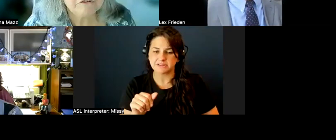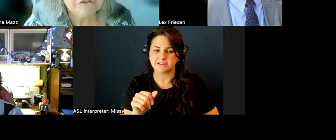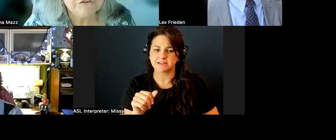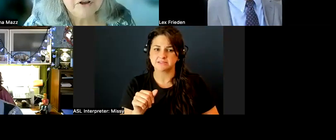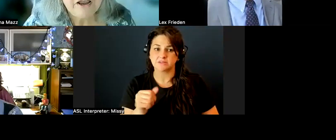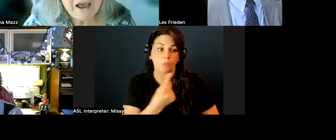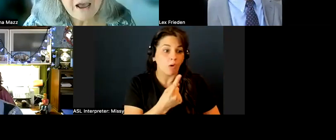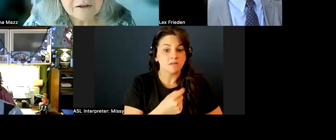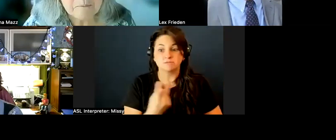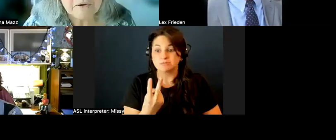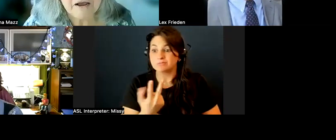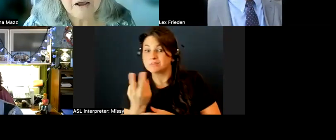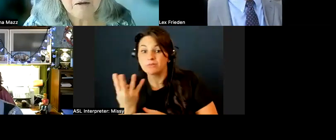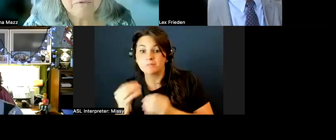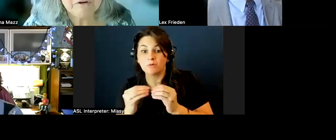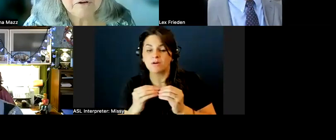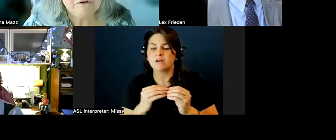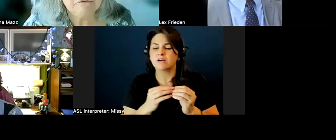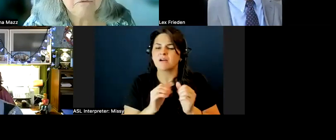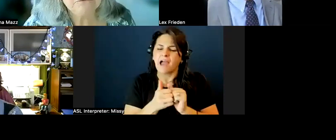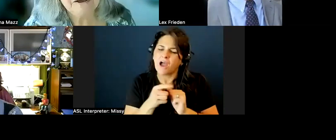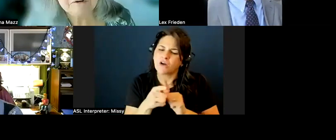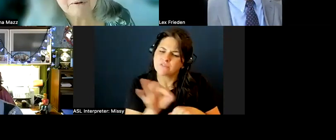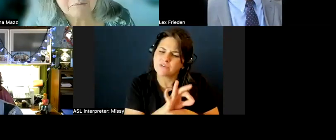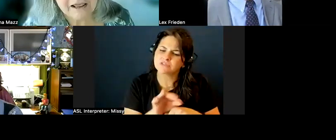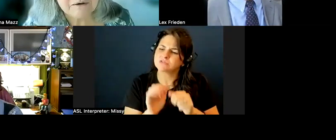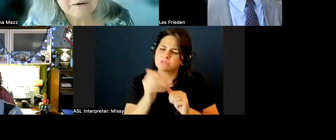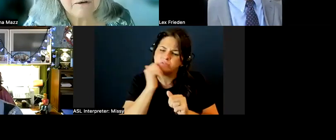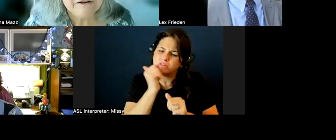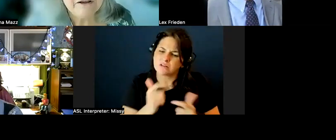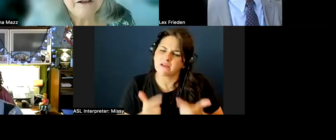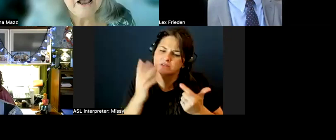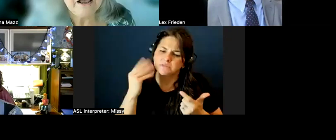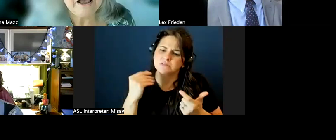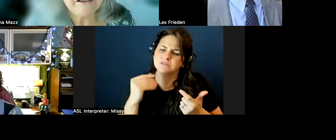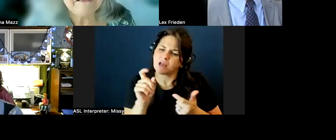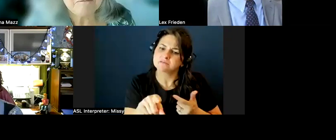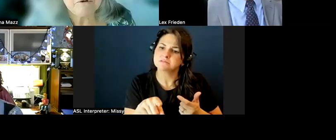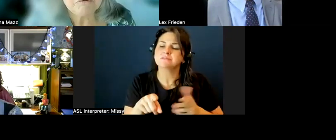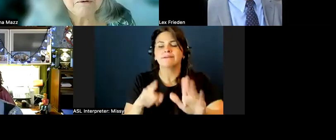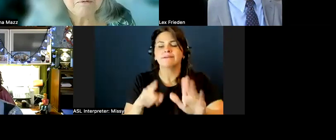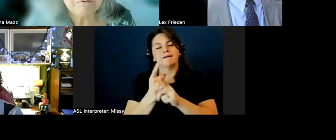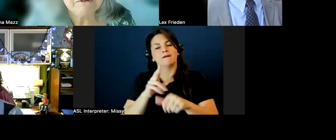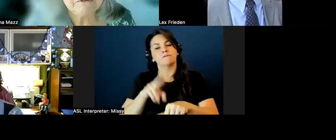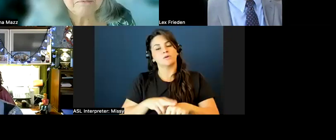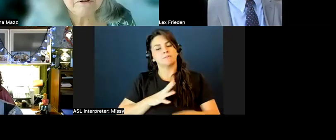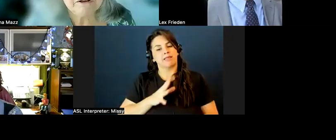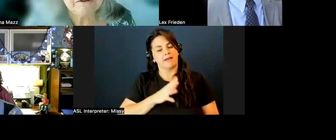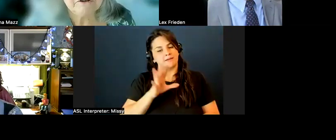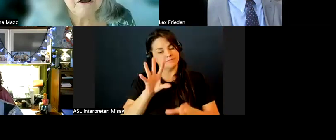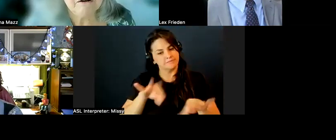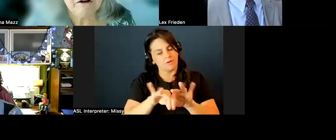disabilities functions, ask them. You know, of course you have to be polite, but I think most people